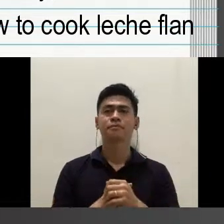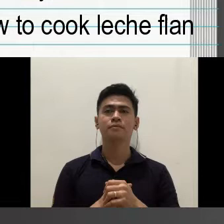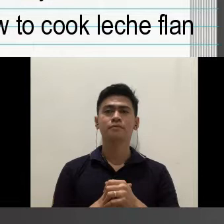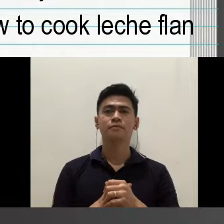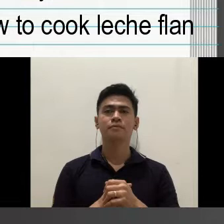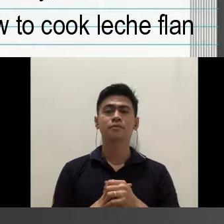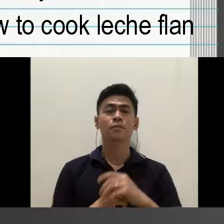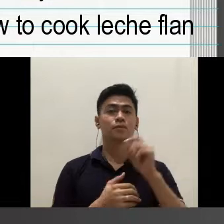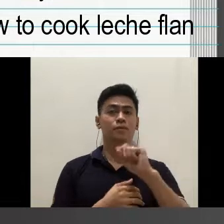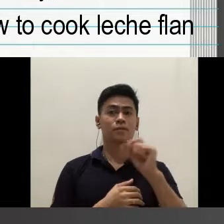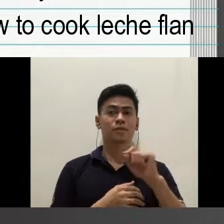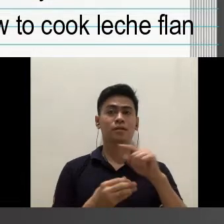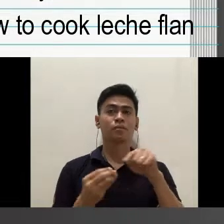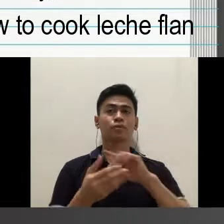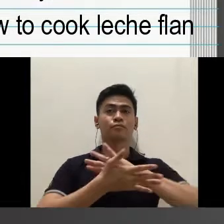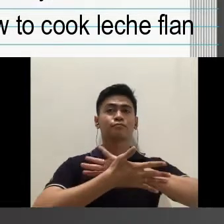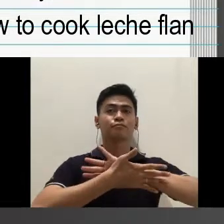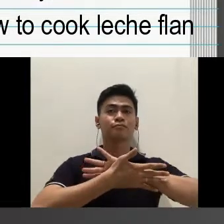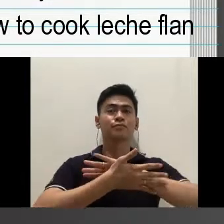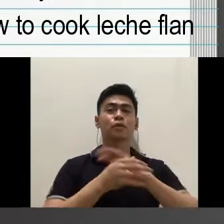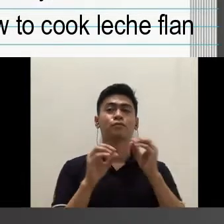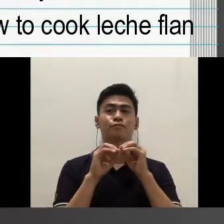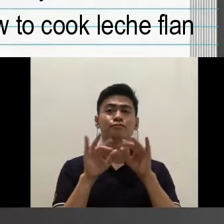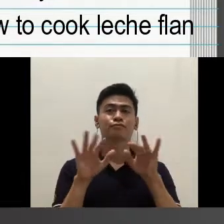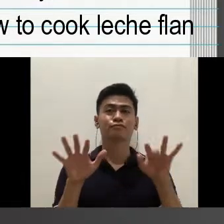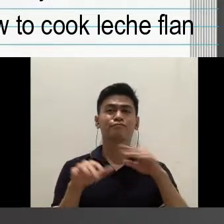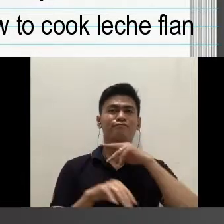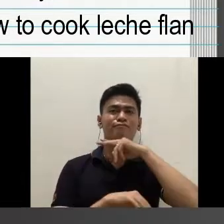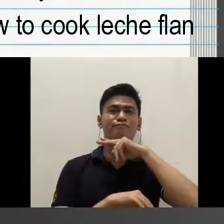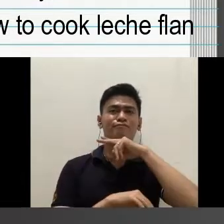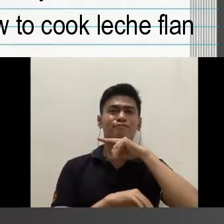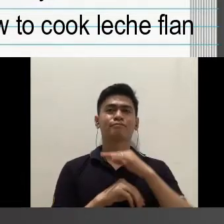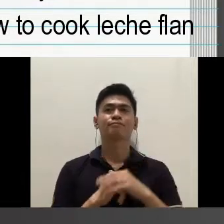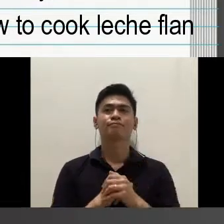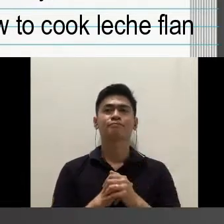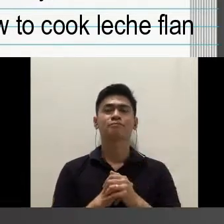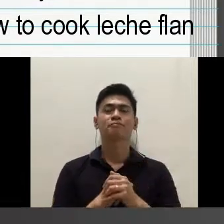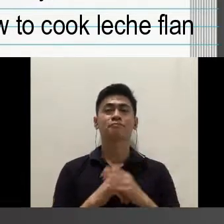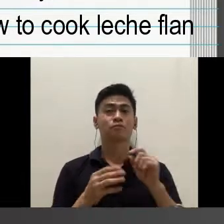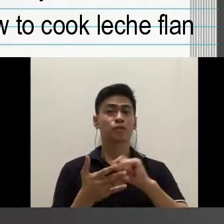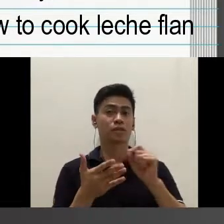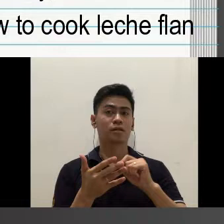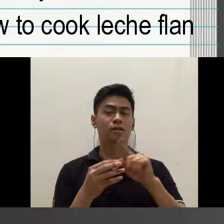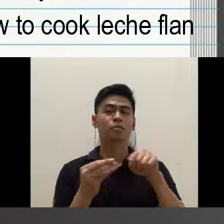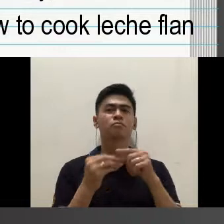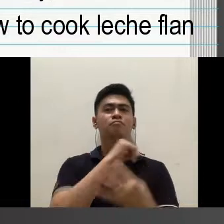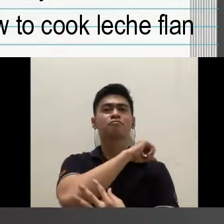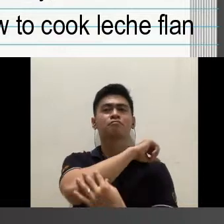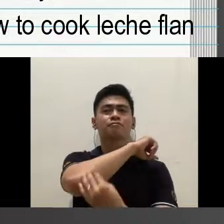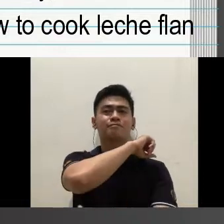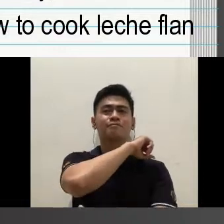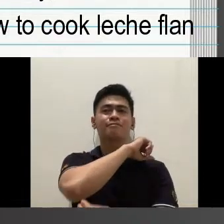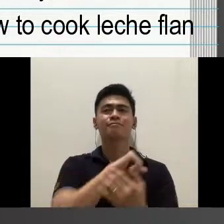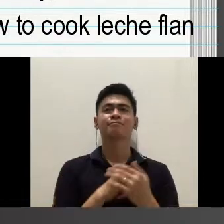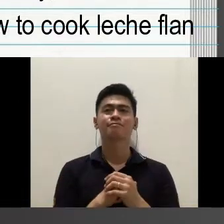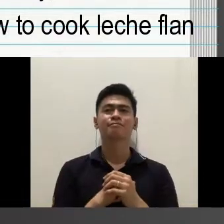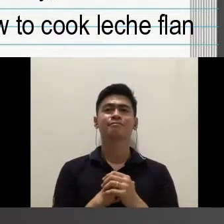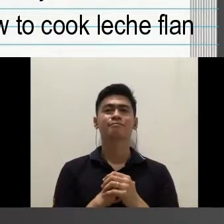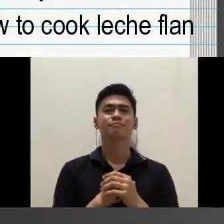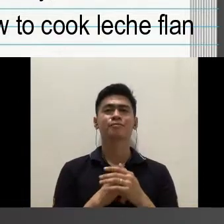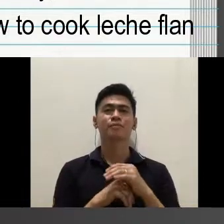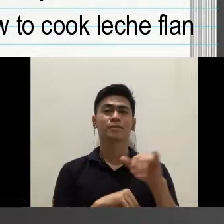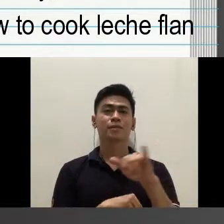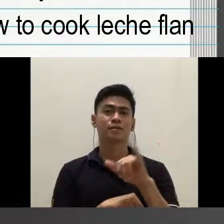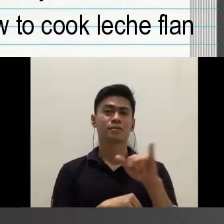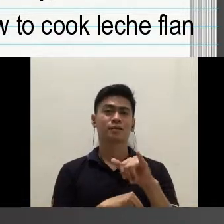Examples are writing about COVID-19 virus or writing about poverty,